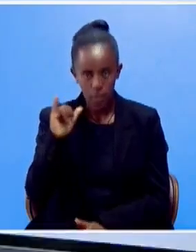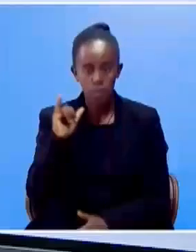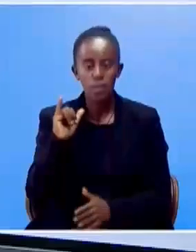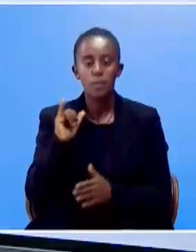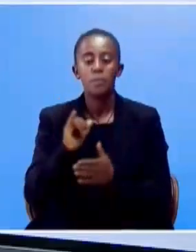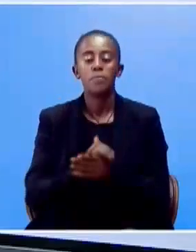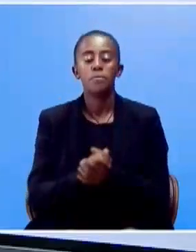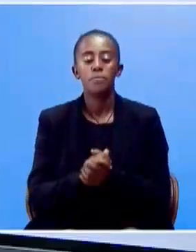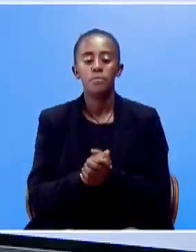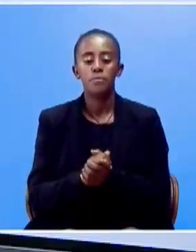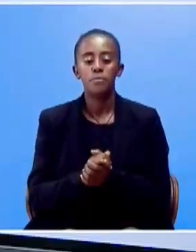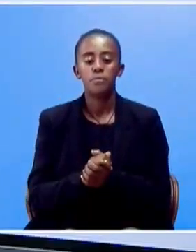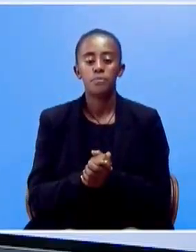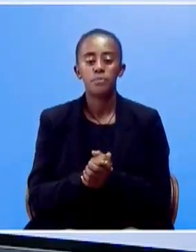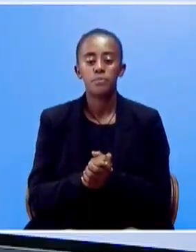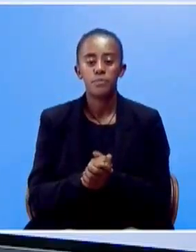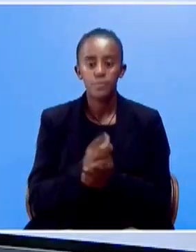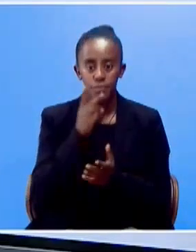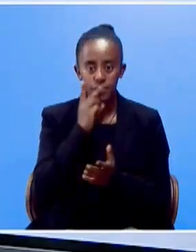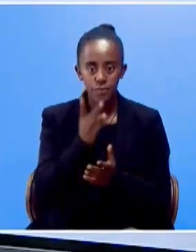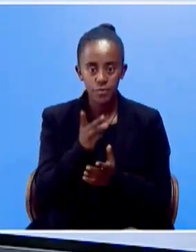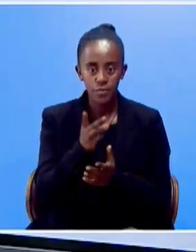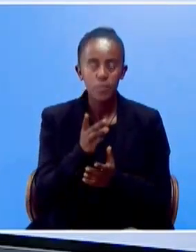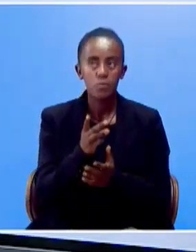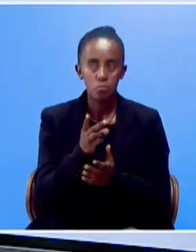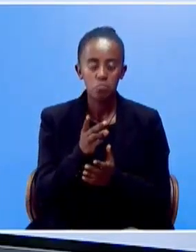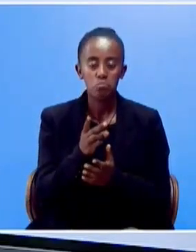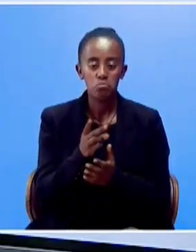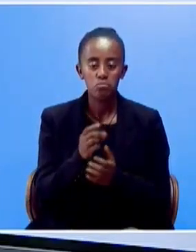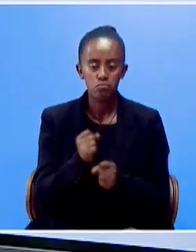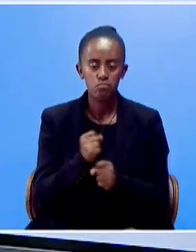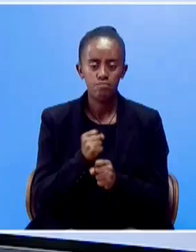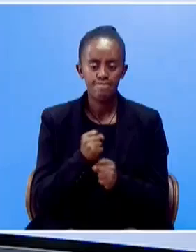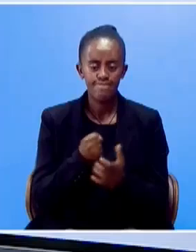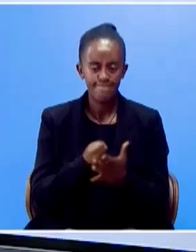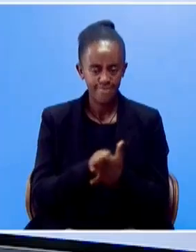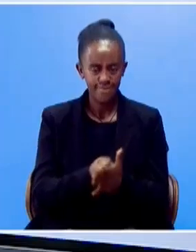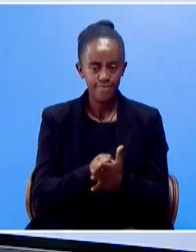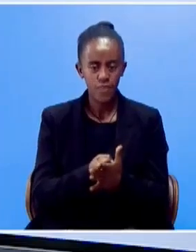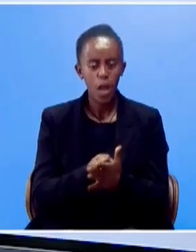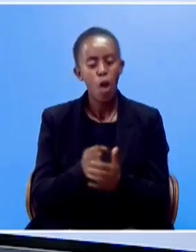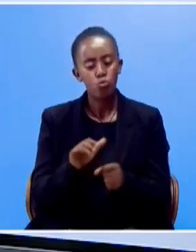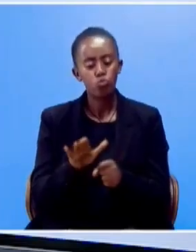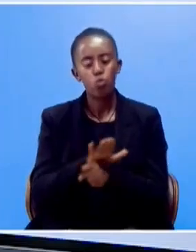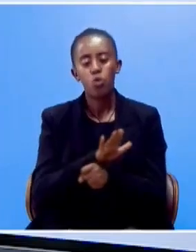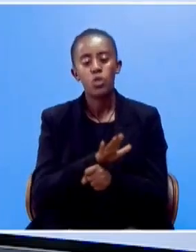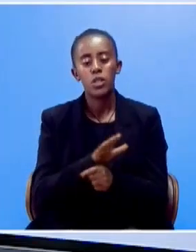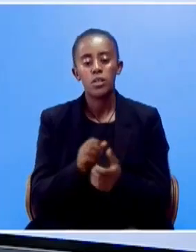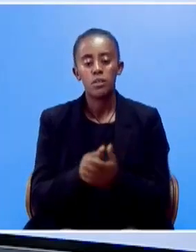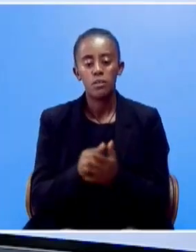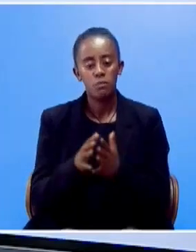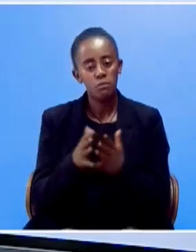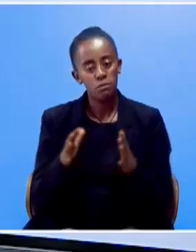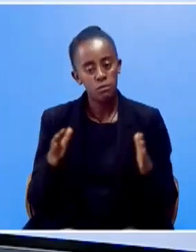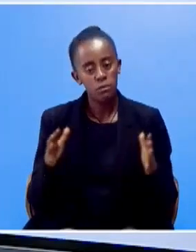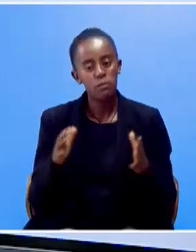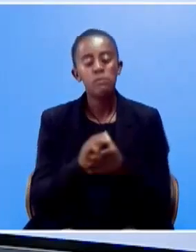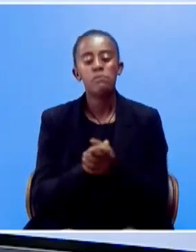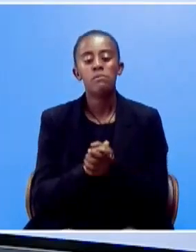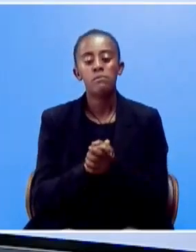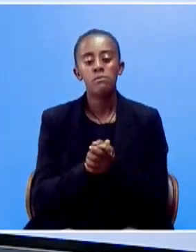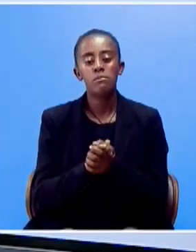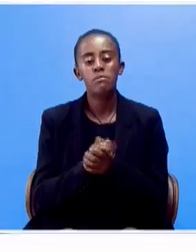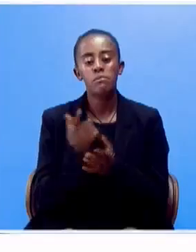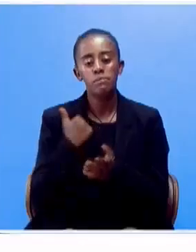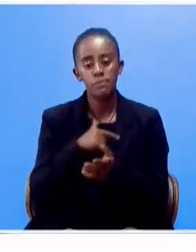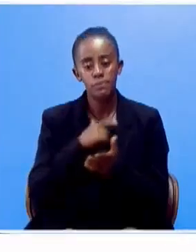Absolutely. You see? Just to give it a stress. Yes? Absolutely. Then I can extend. For example, we